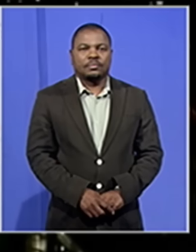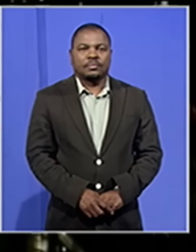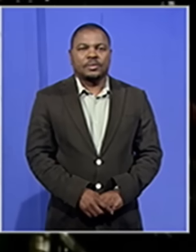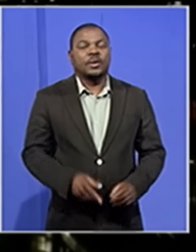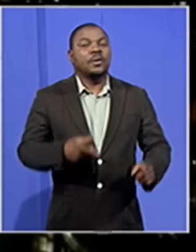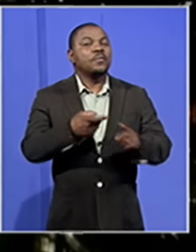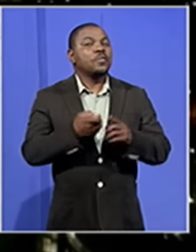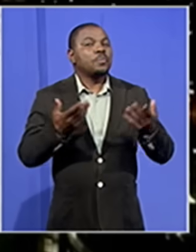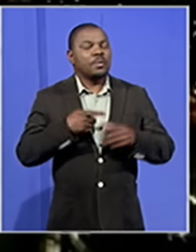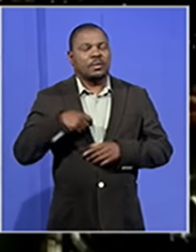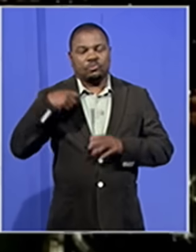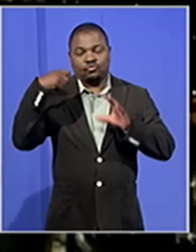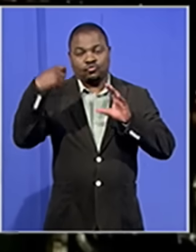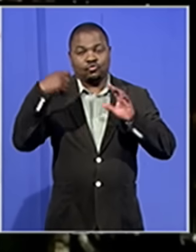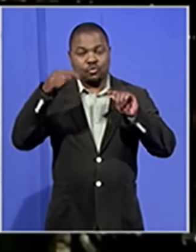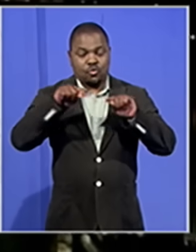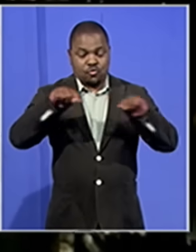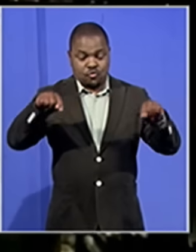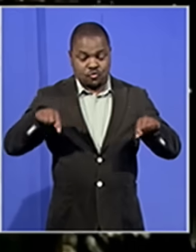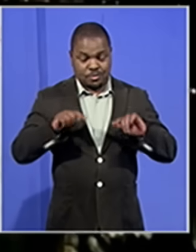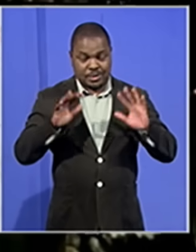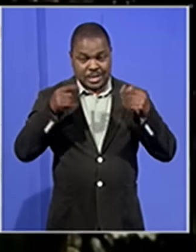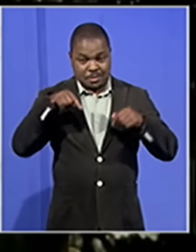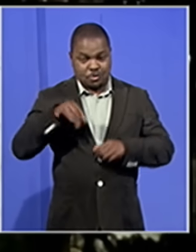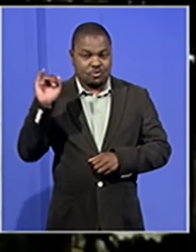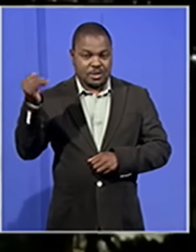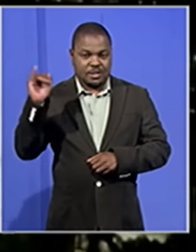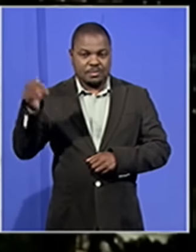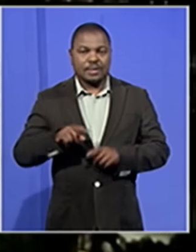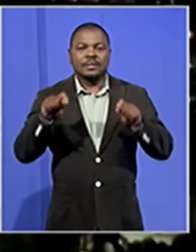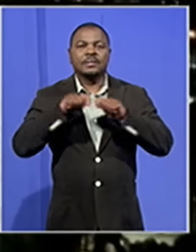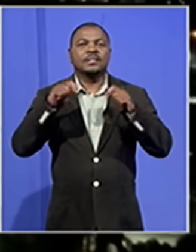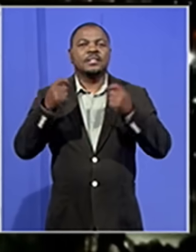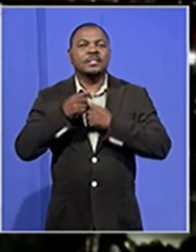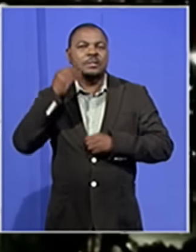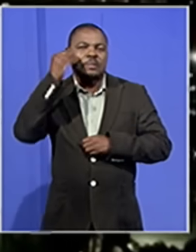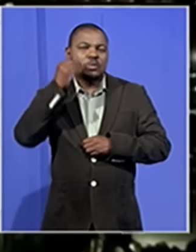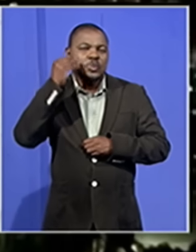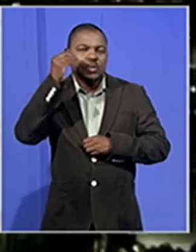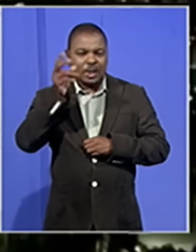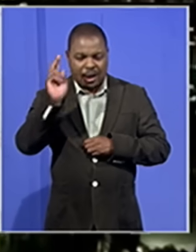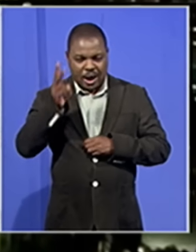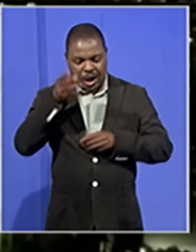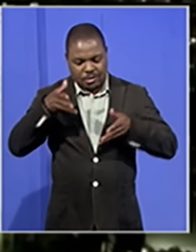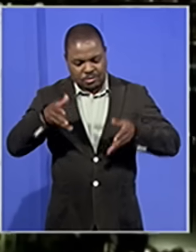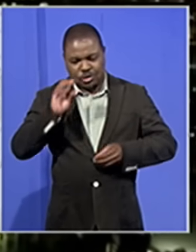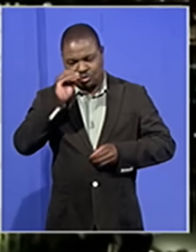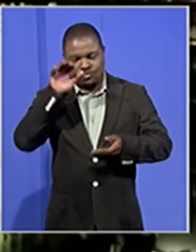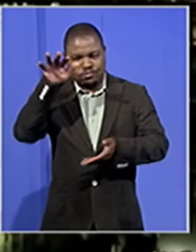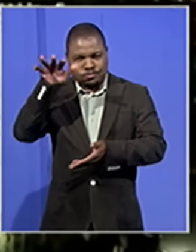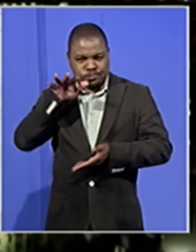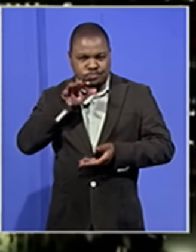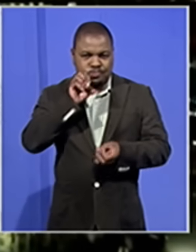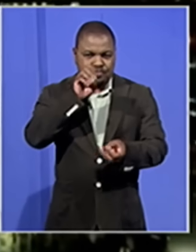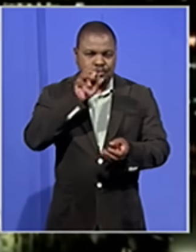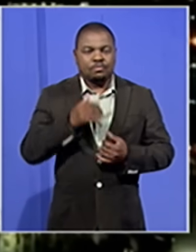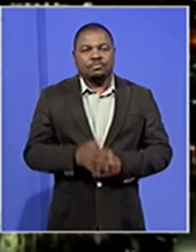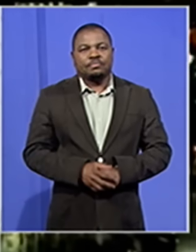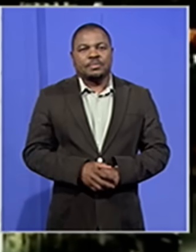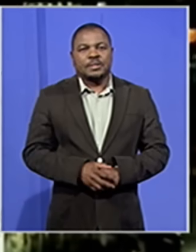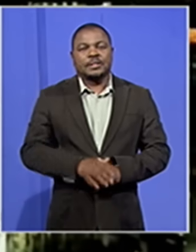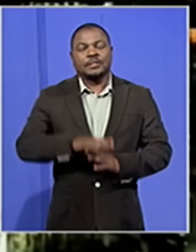Ka otloloha re le Studio 10 Auckland Park Johannesburg moifona wa ditaba tsa Sesotho o buetse ntse o tlala seatla le phirimaneng ena empa